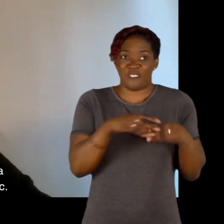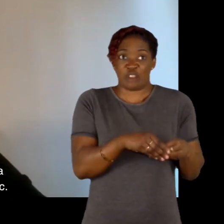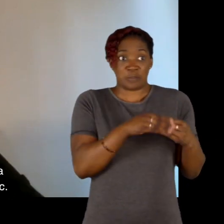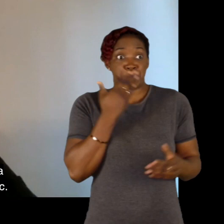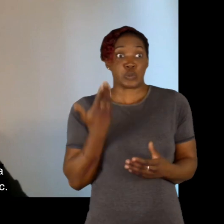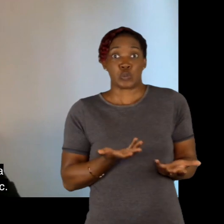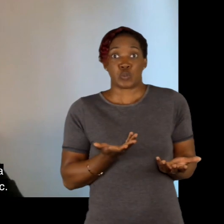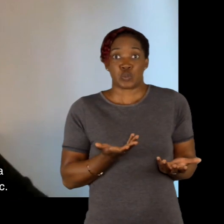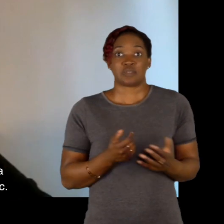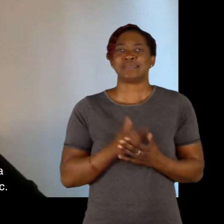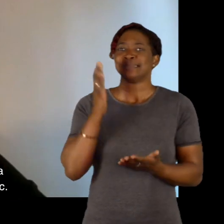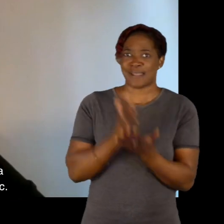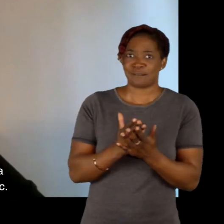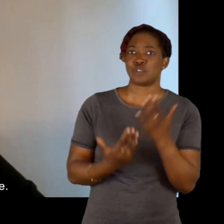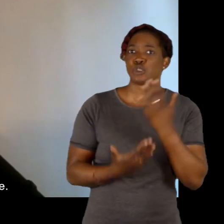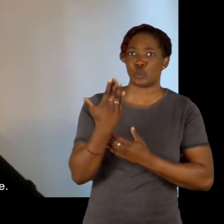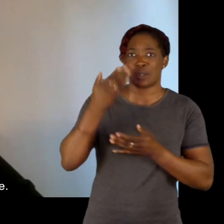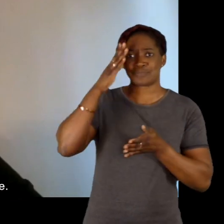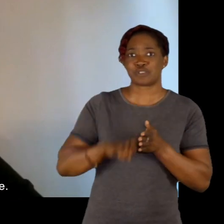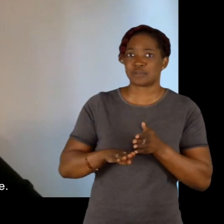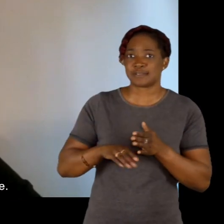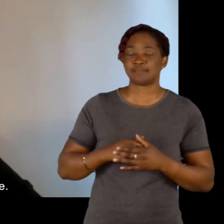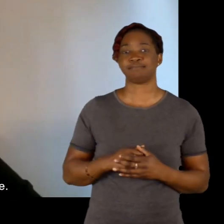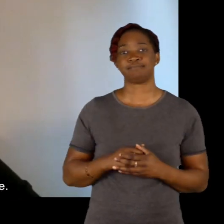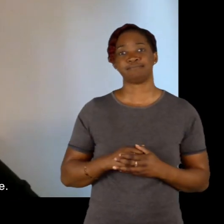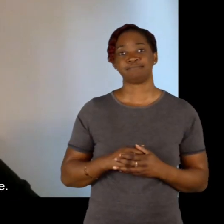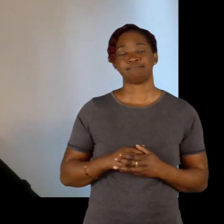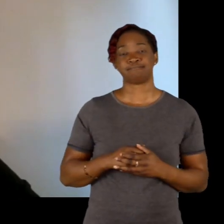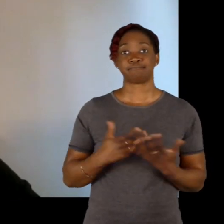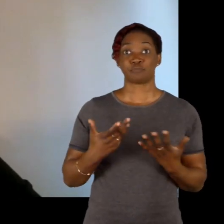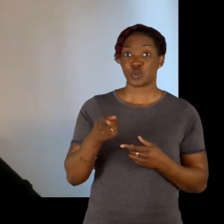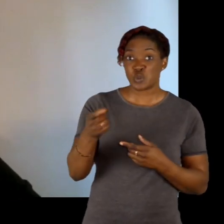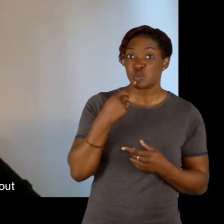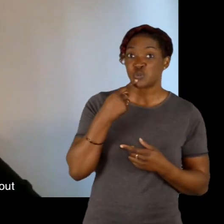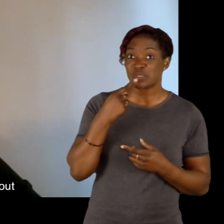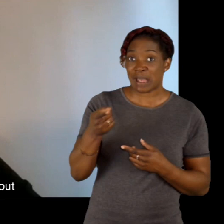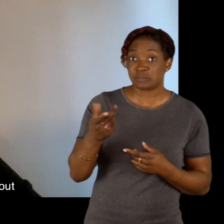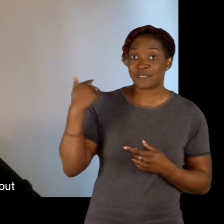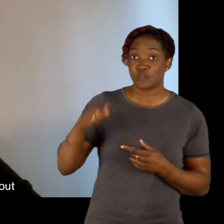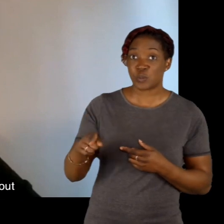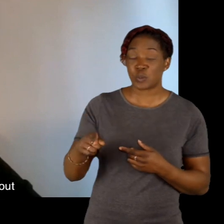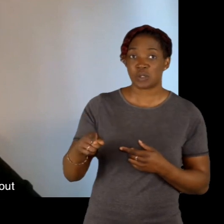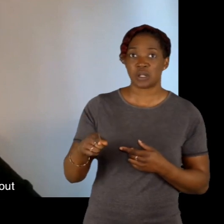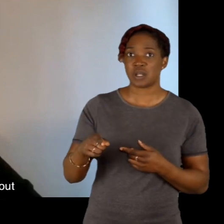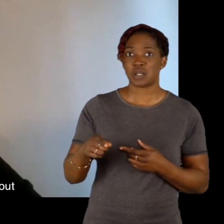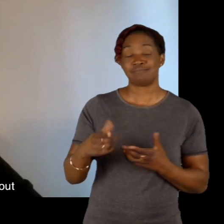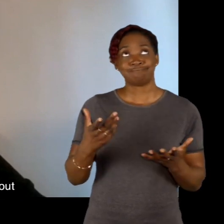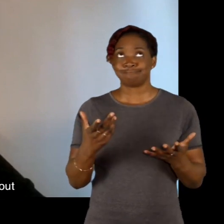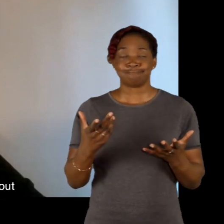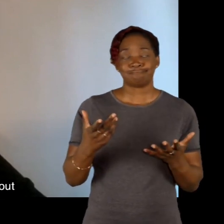a friend before who does music, so it was definitely new to me. And what you were saying